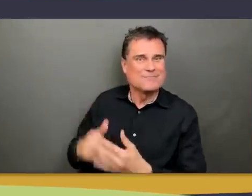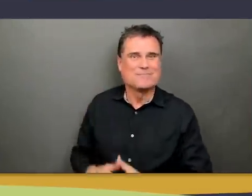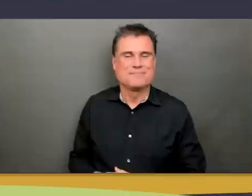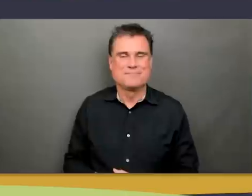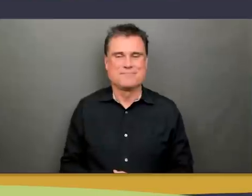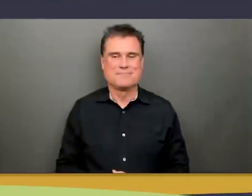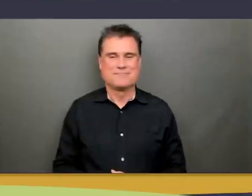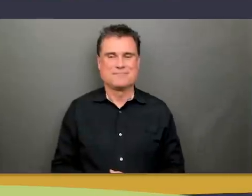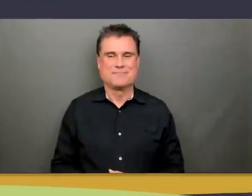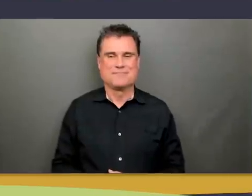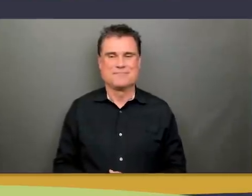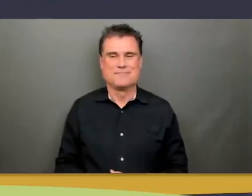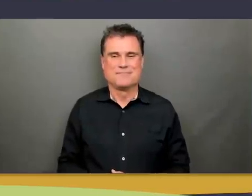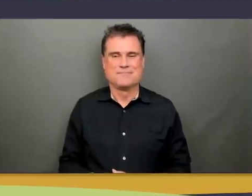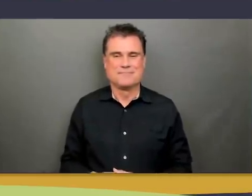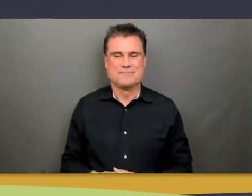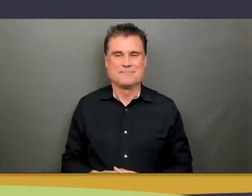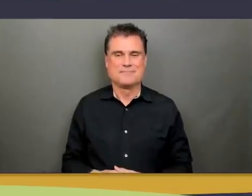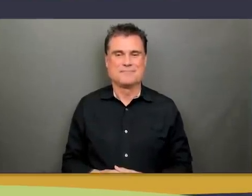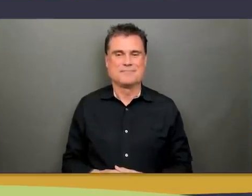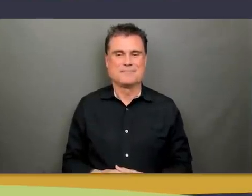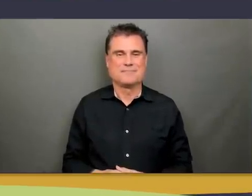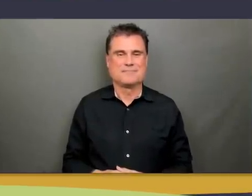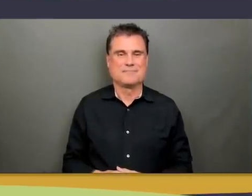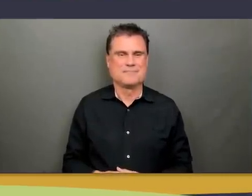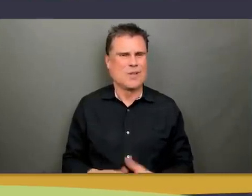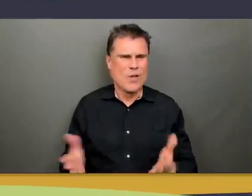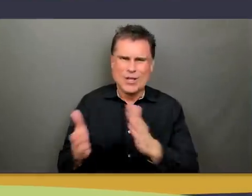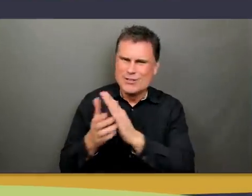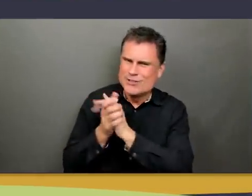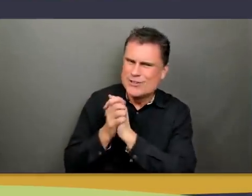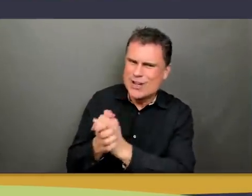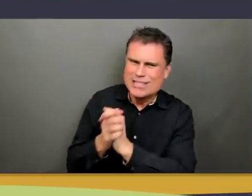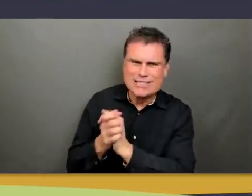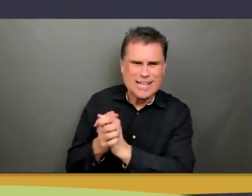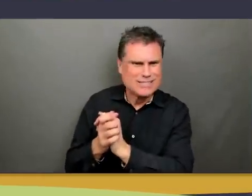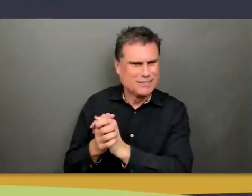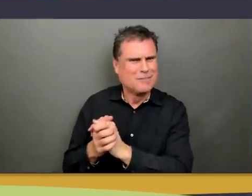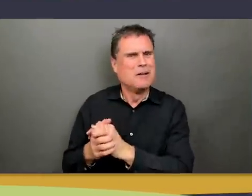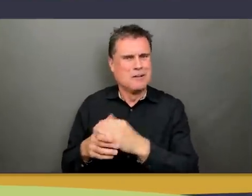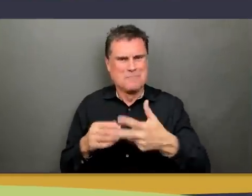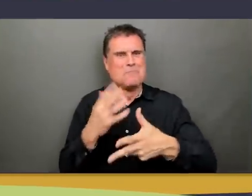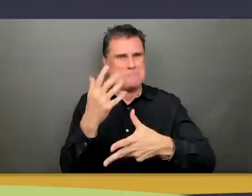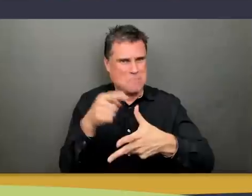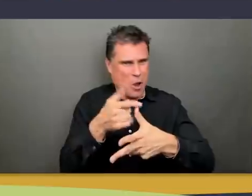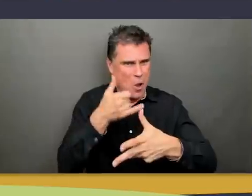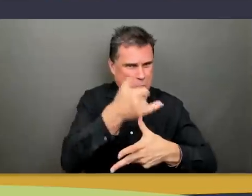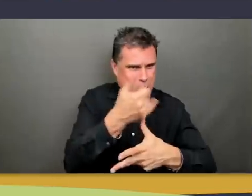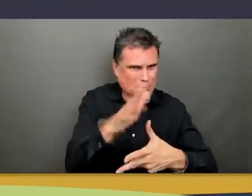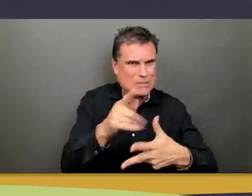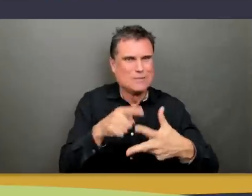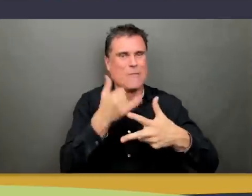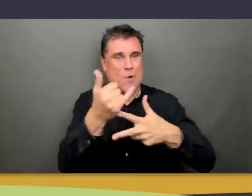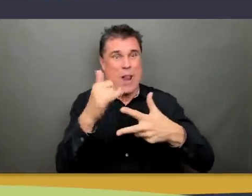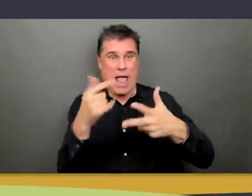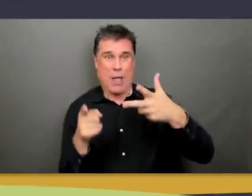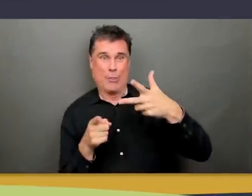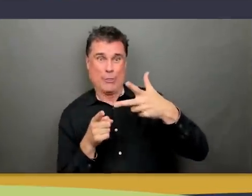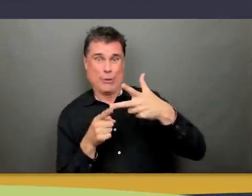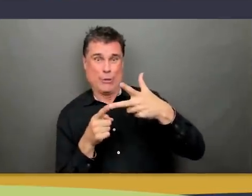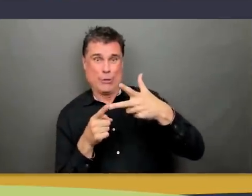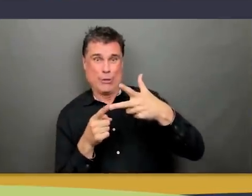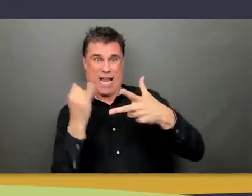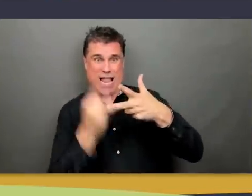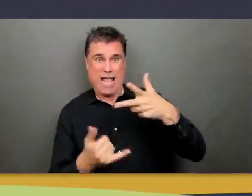the recipients. Our last category is Emerging Leader Award. This is given to